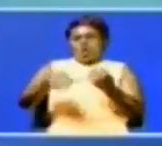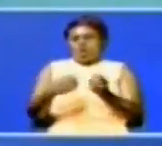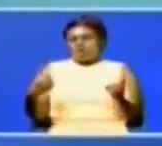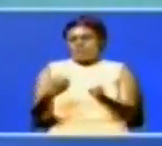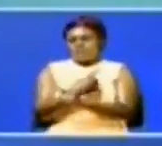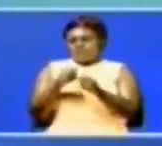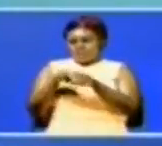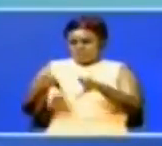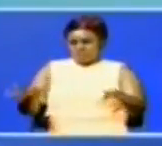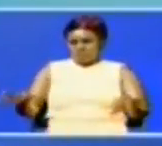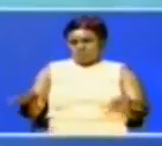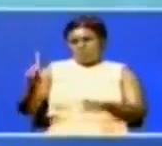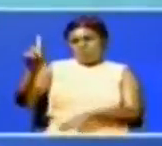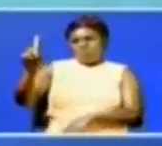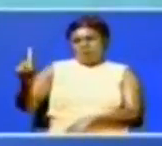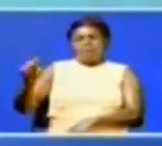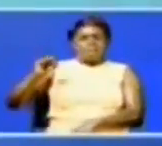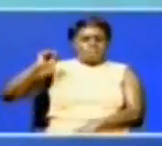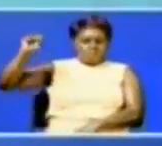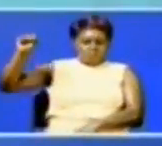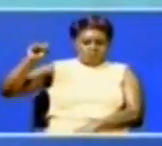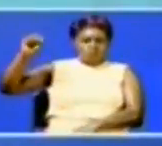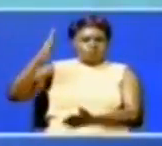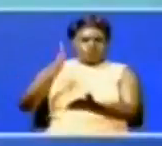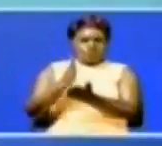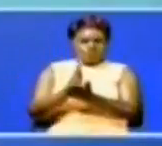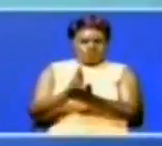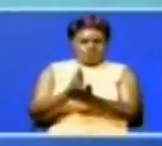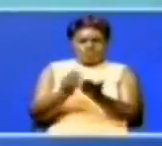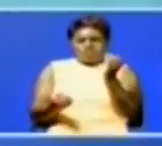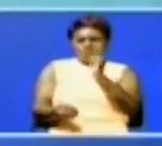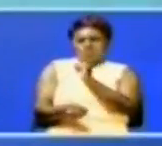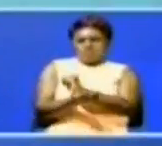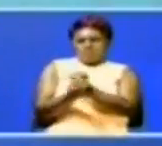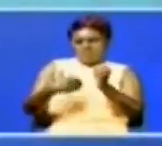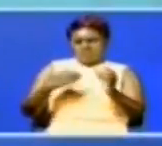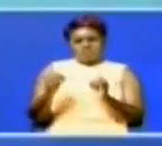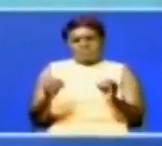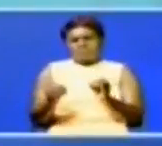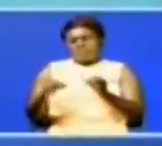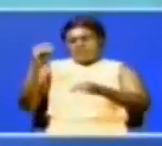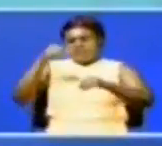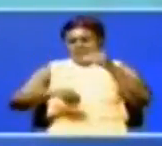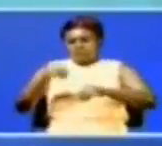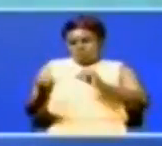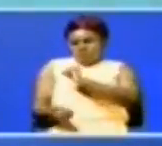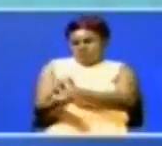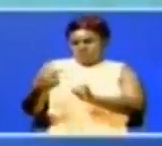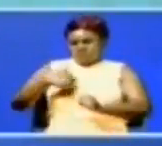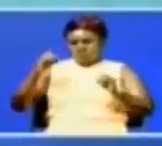diversities, that we may be one. Politics does not define us. Elections do not define